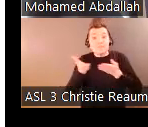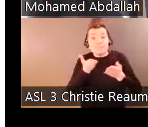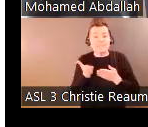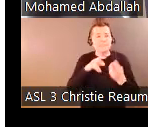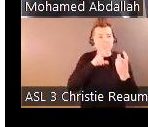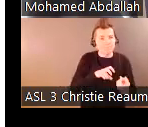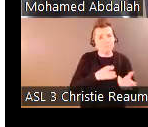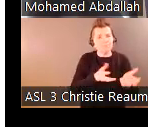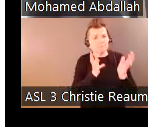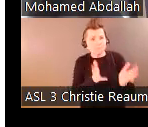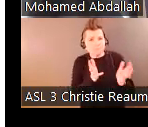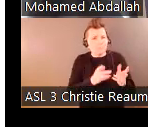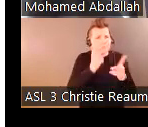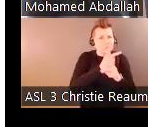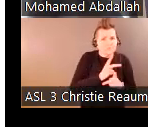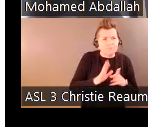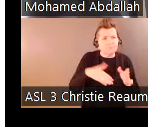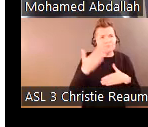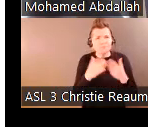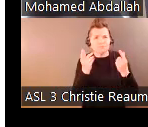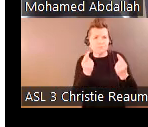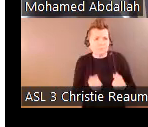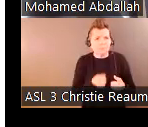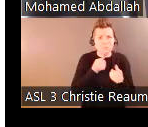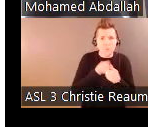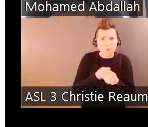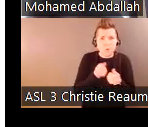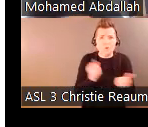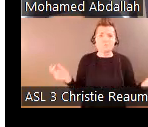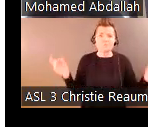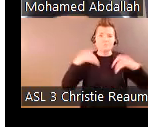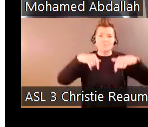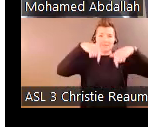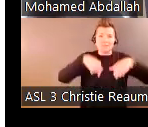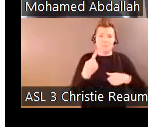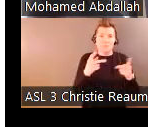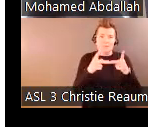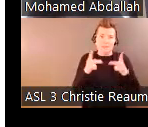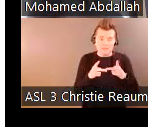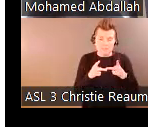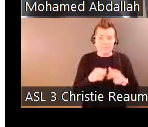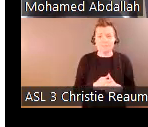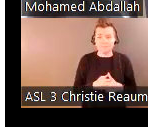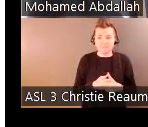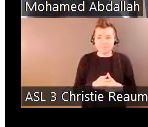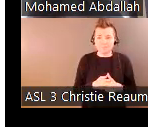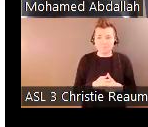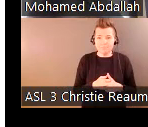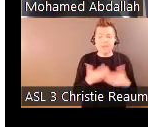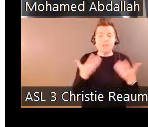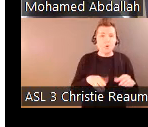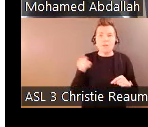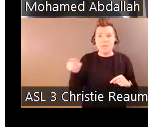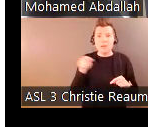seniors when they are in need of support. Instead of moving from a place to another around the city to access